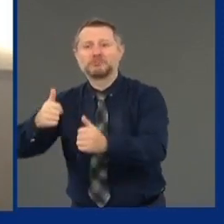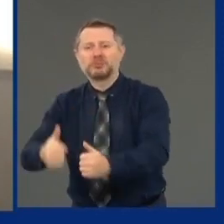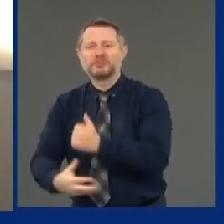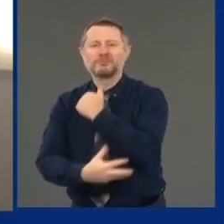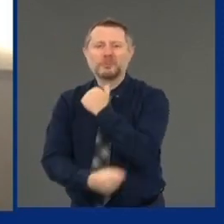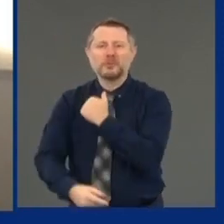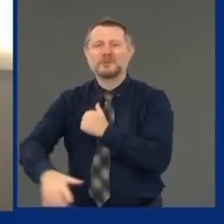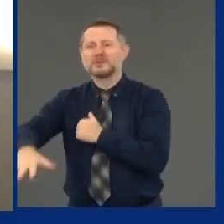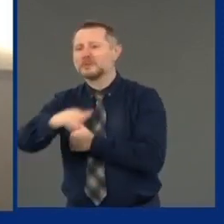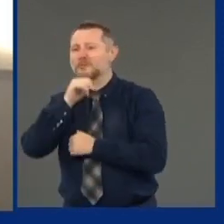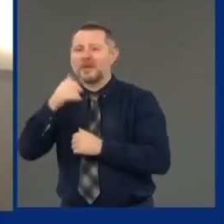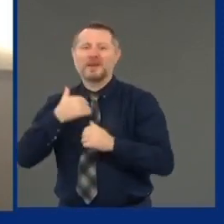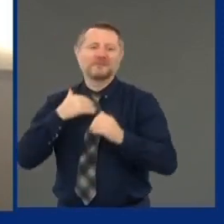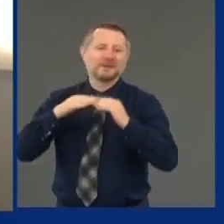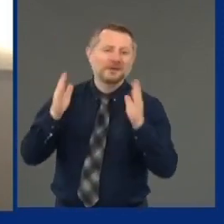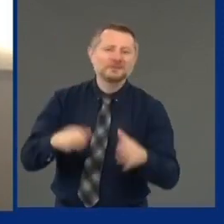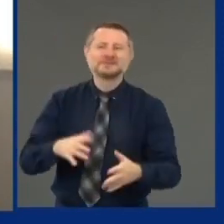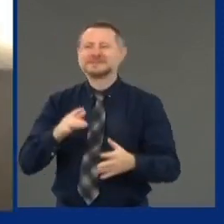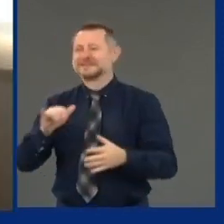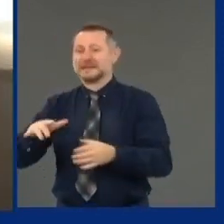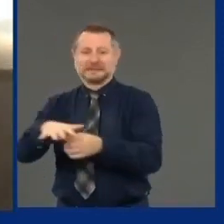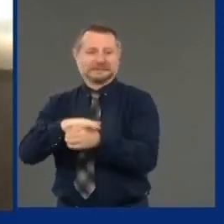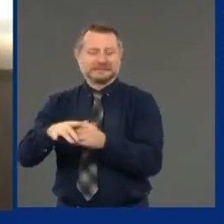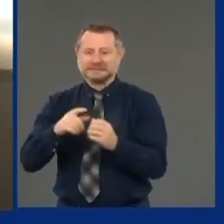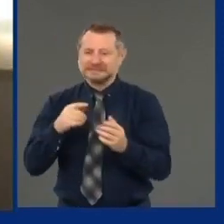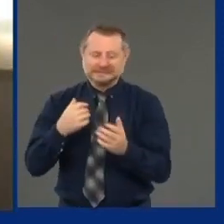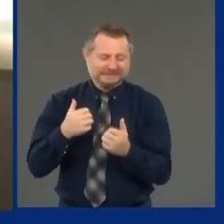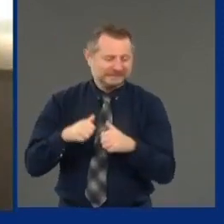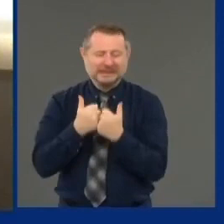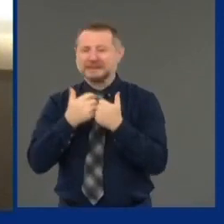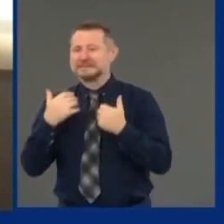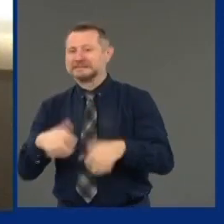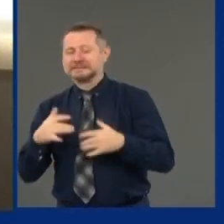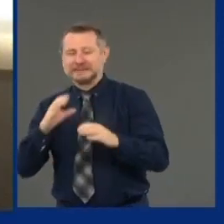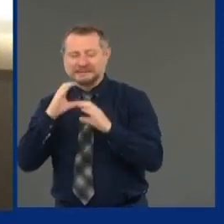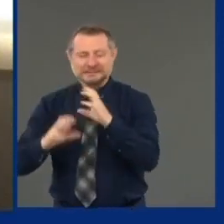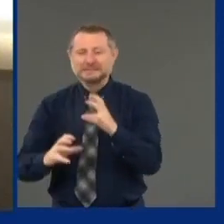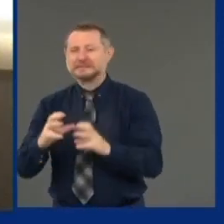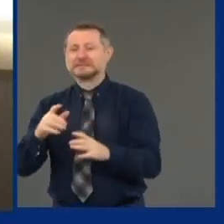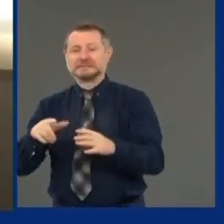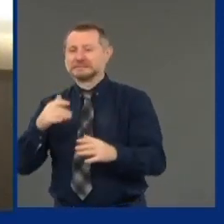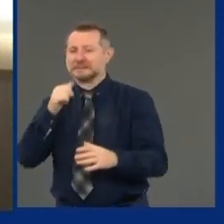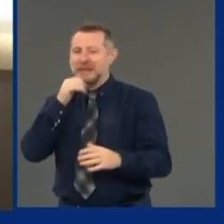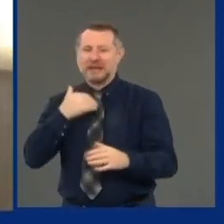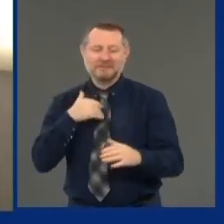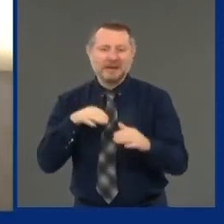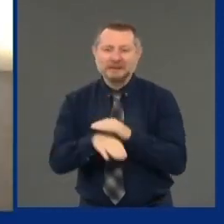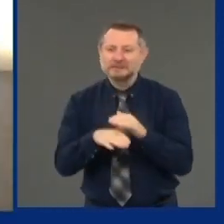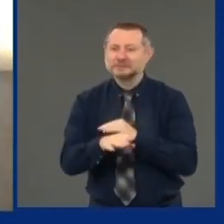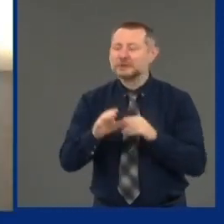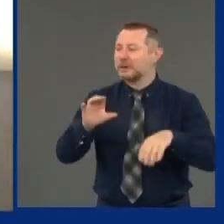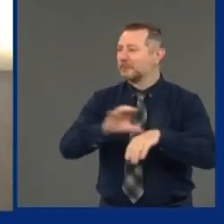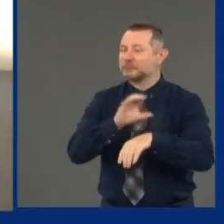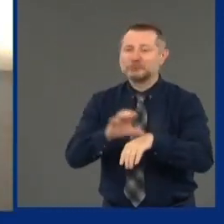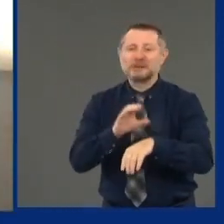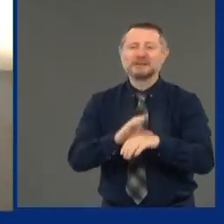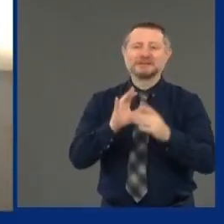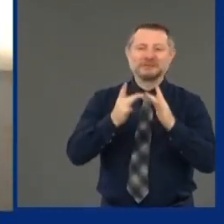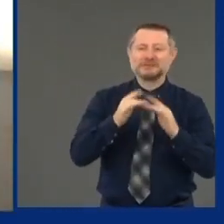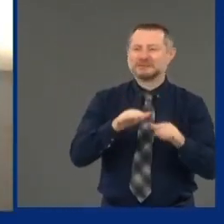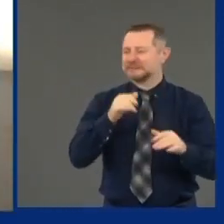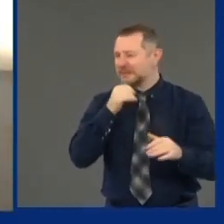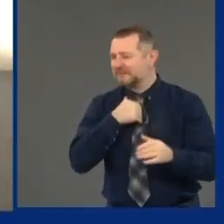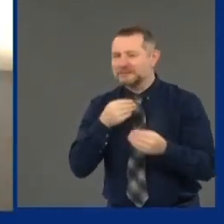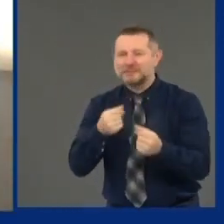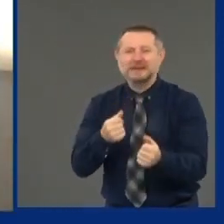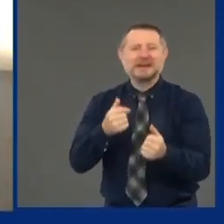animate there can be a lower digital fluency, et cetera, and all of those things. And we're very